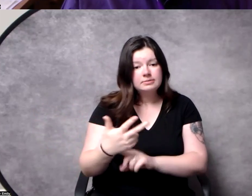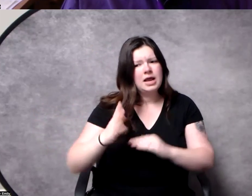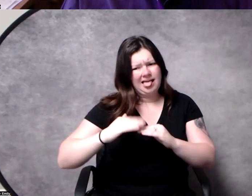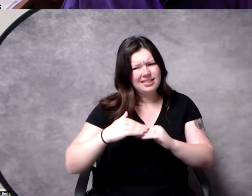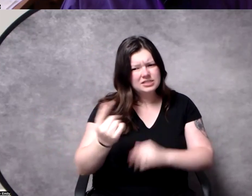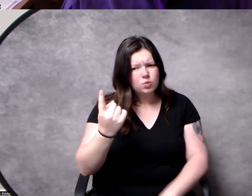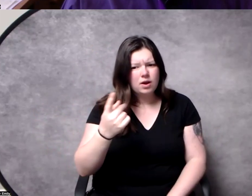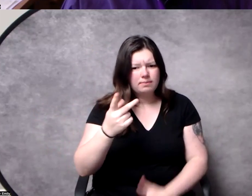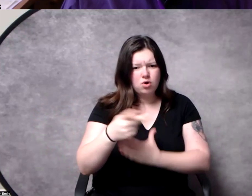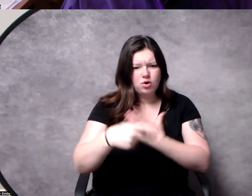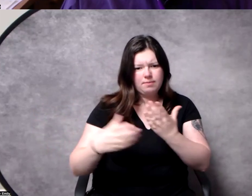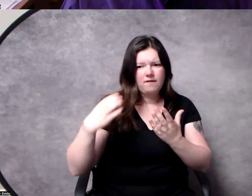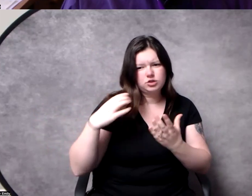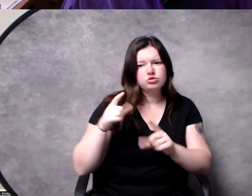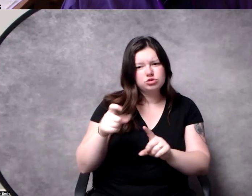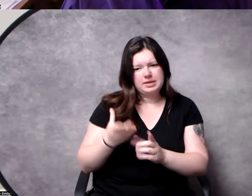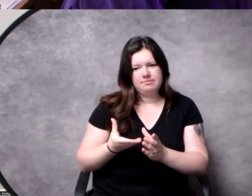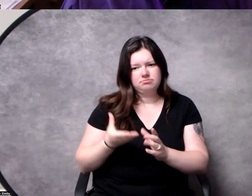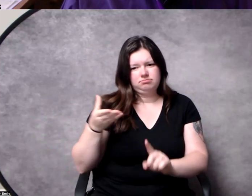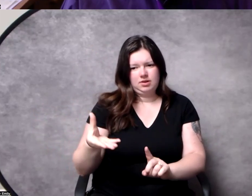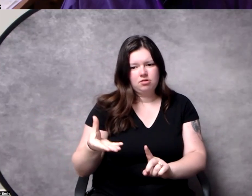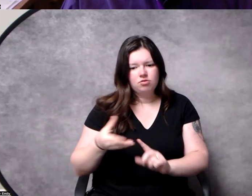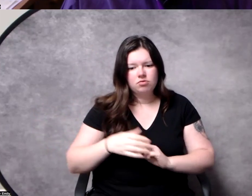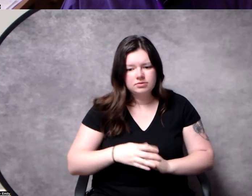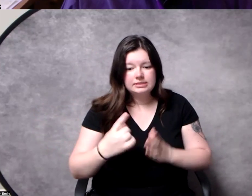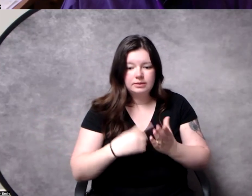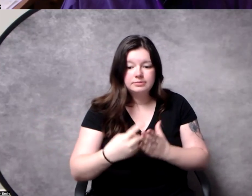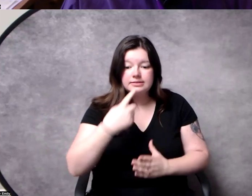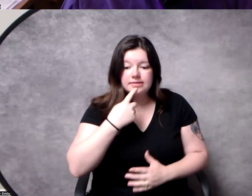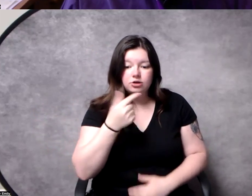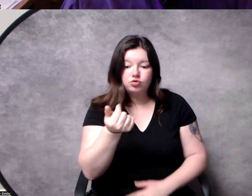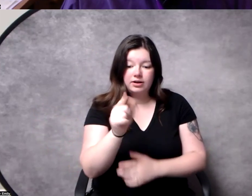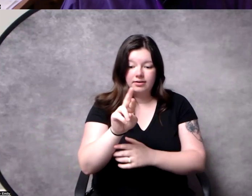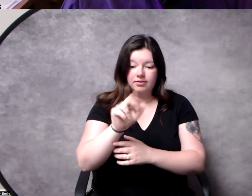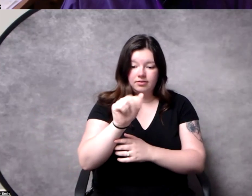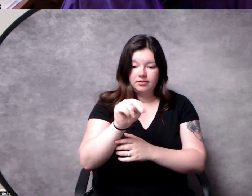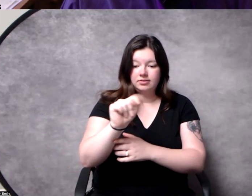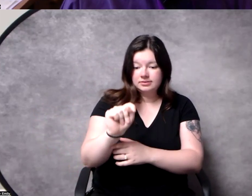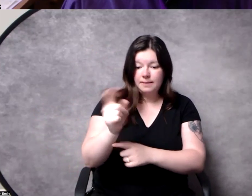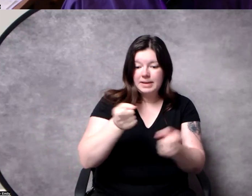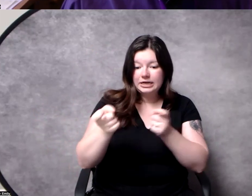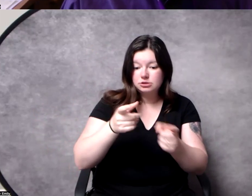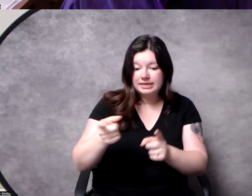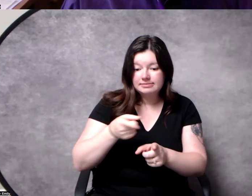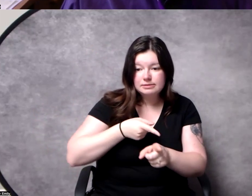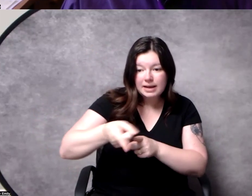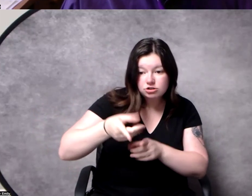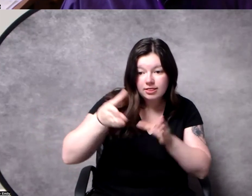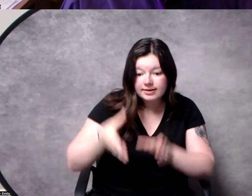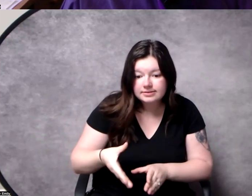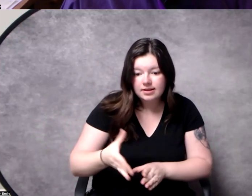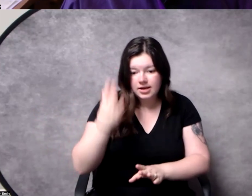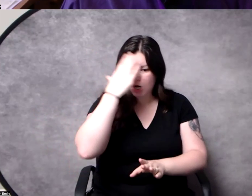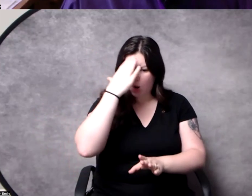program officer. Sometimes they might also have, say, a grants management specialist, someone who knows a little bit more about the financial aspects of the